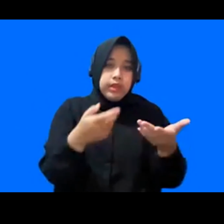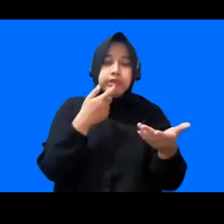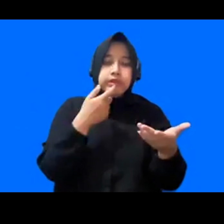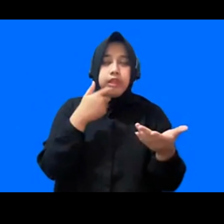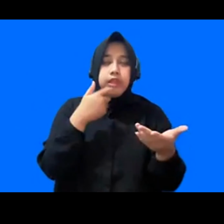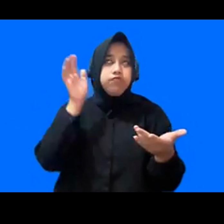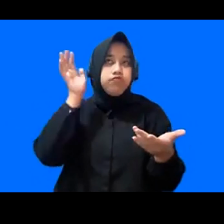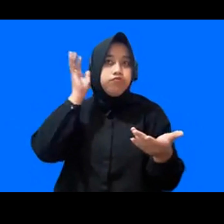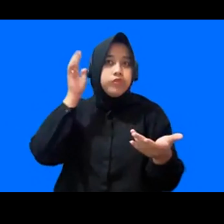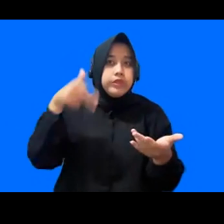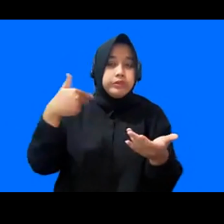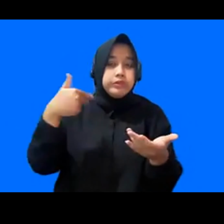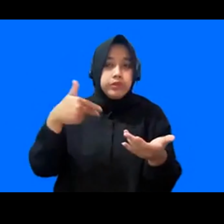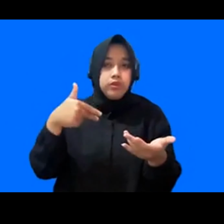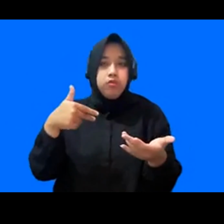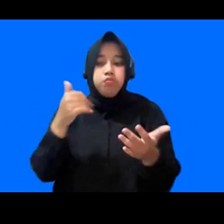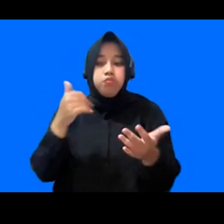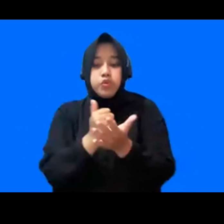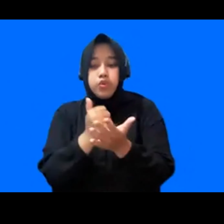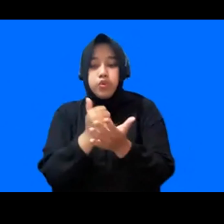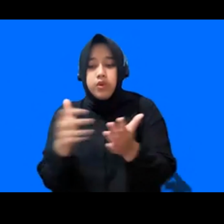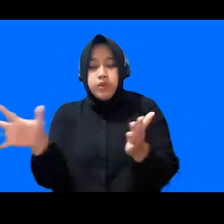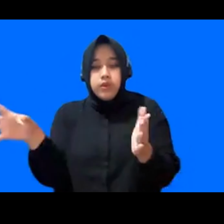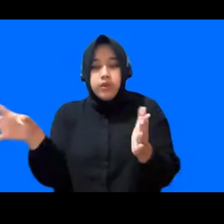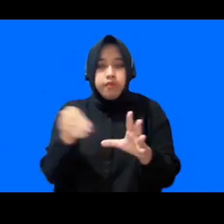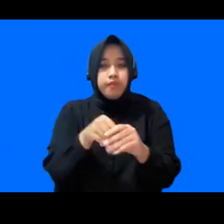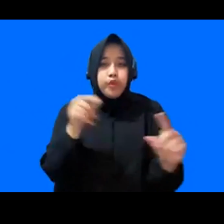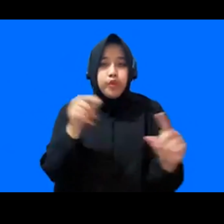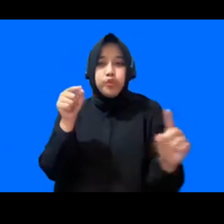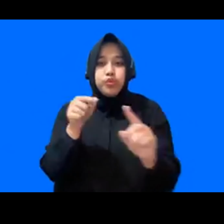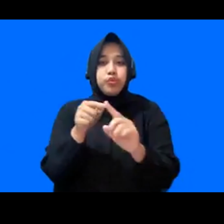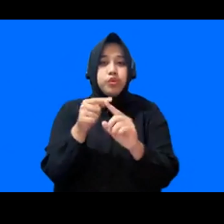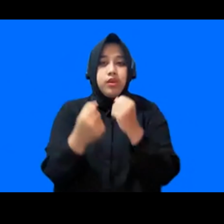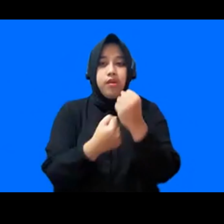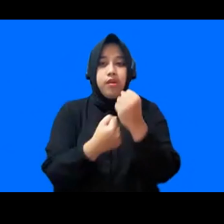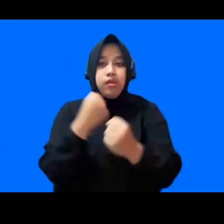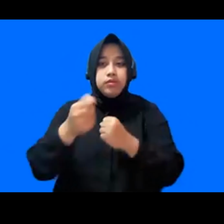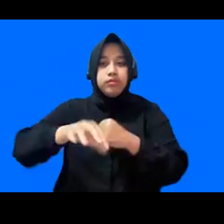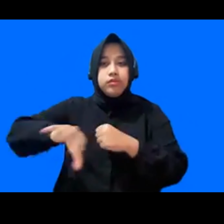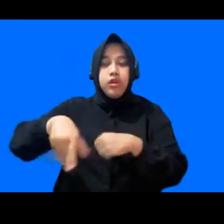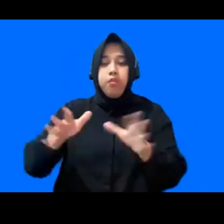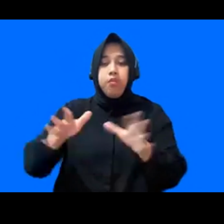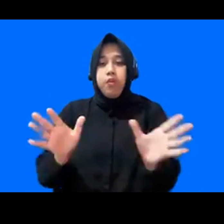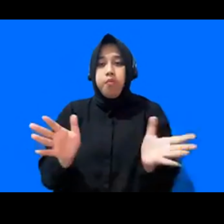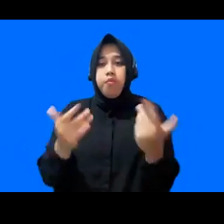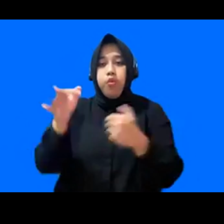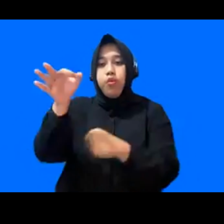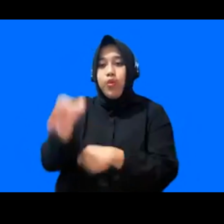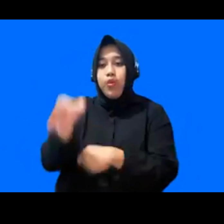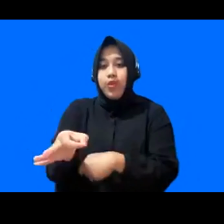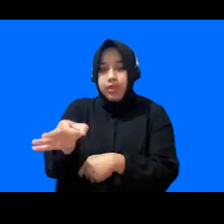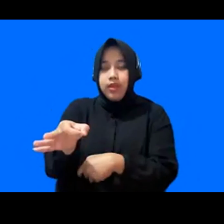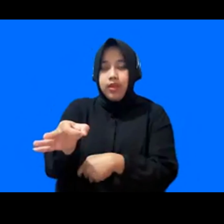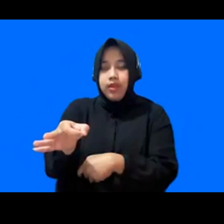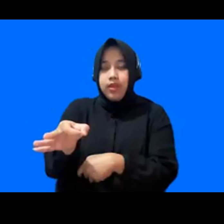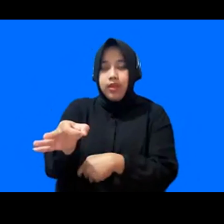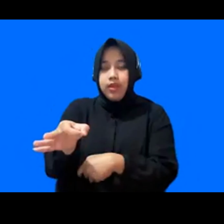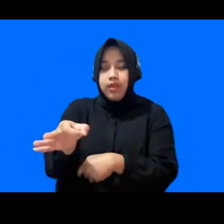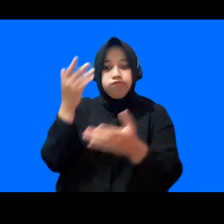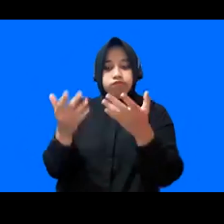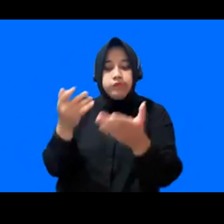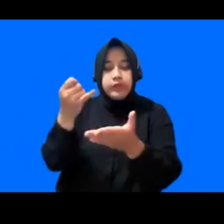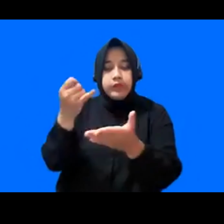action areas. So building cities that consider and design for the needs of all, be they women and